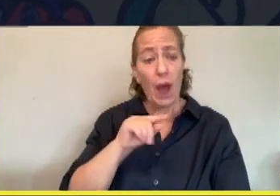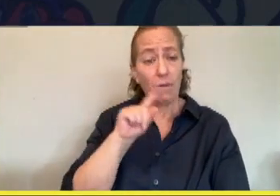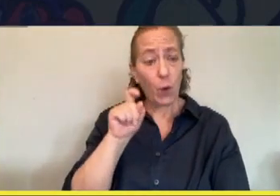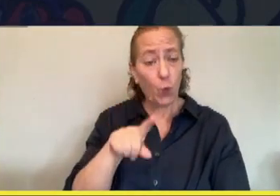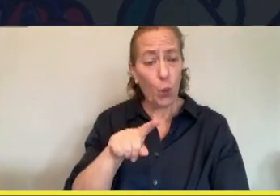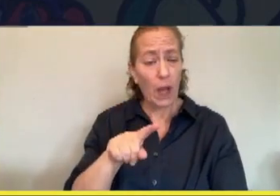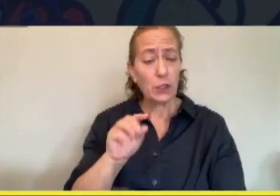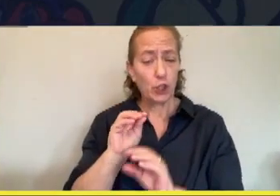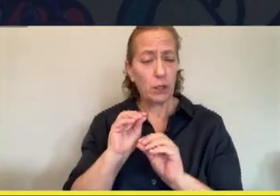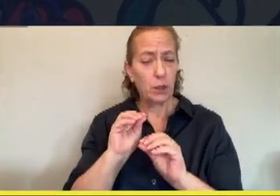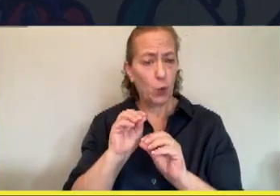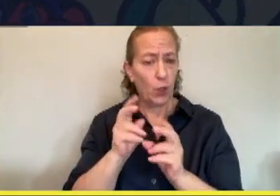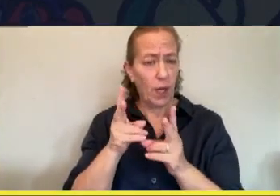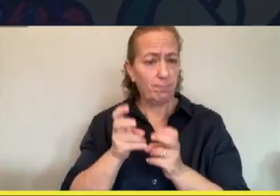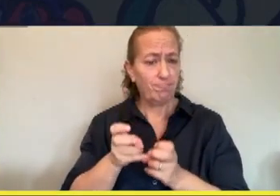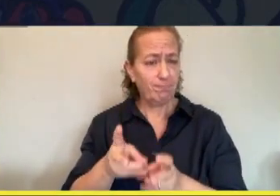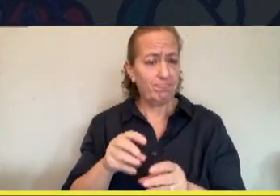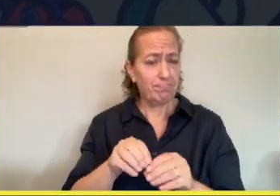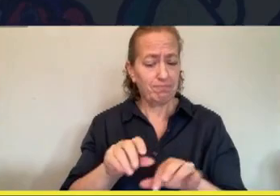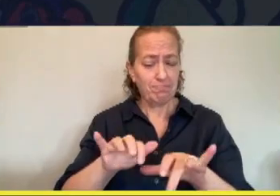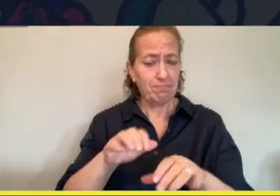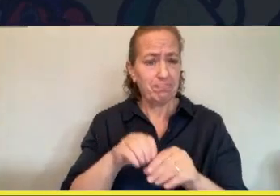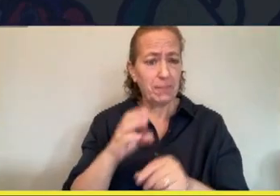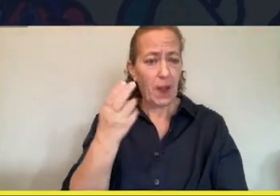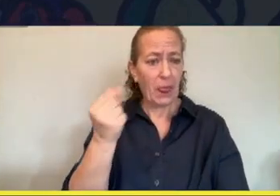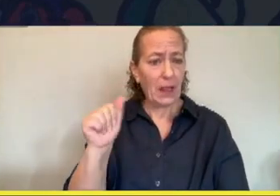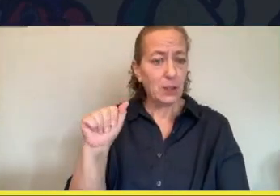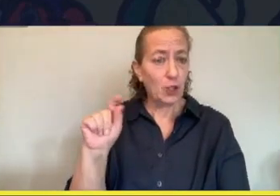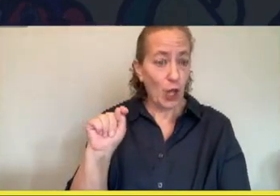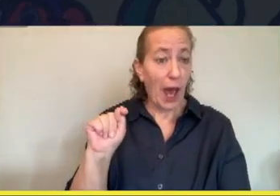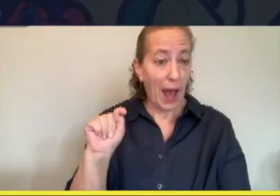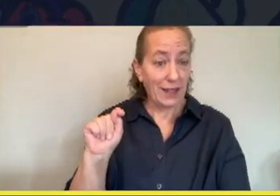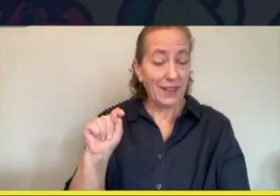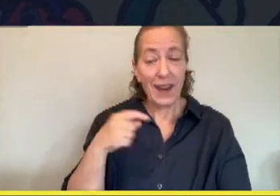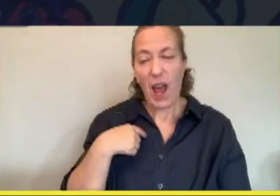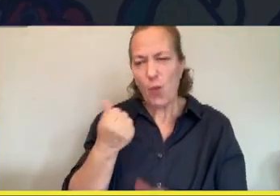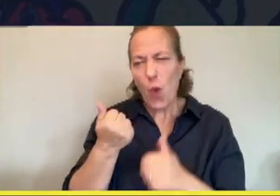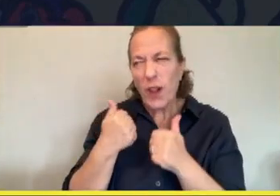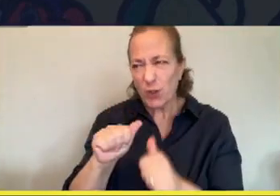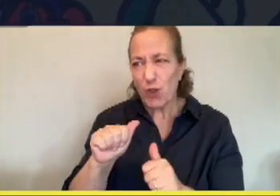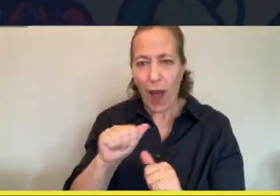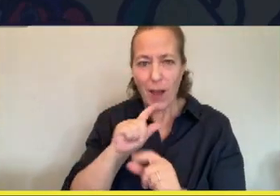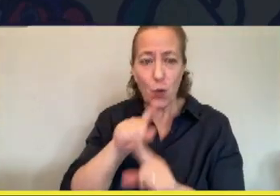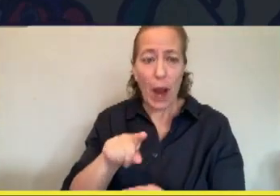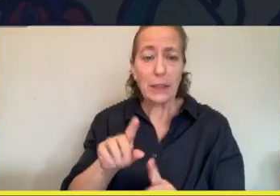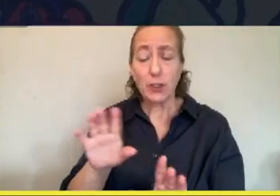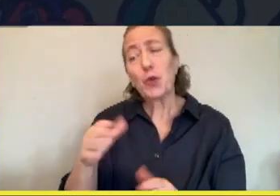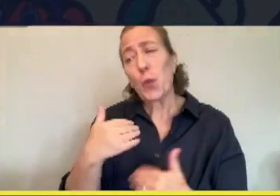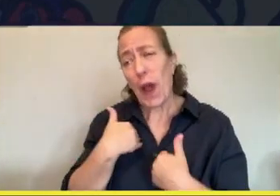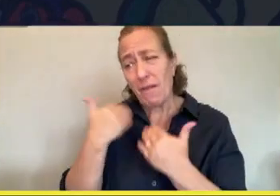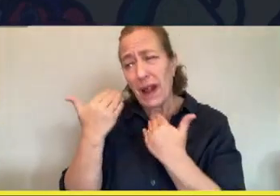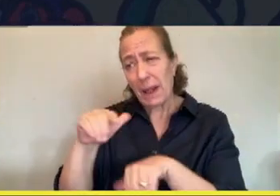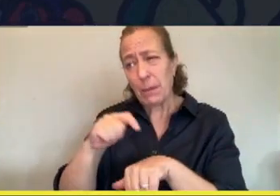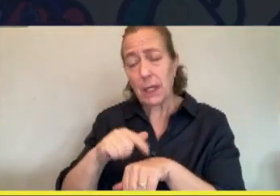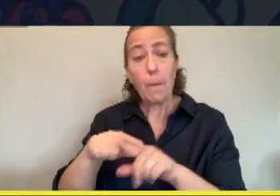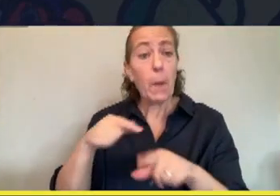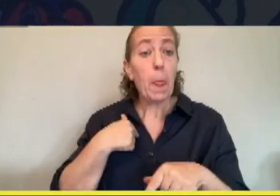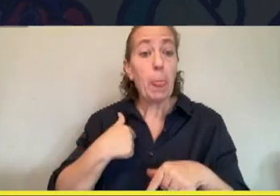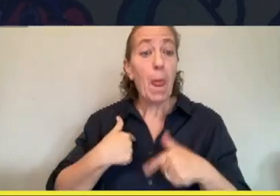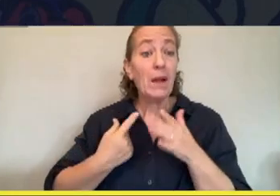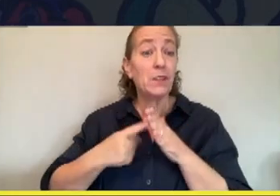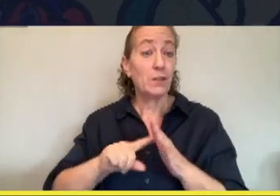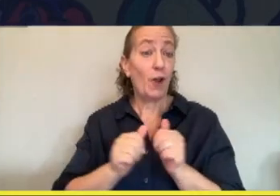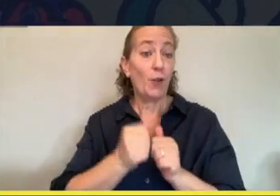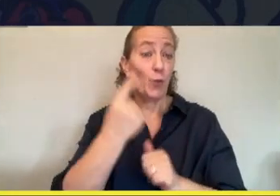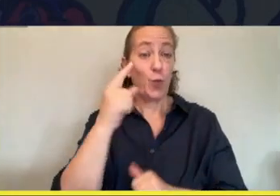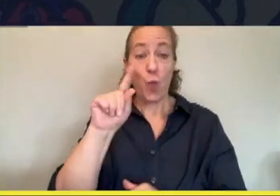chat and we will try to get to it. I know we have limited time. I would like to start with one question for